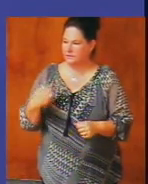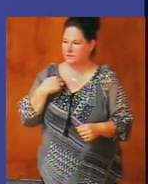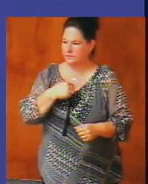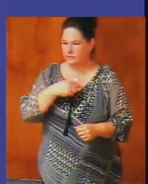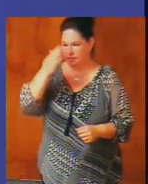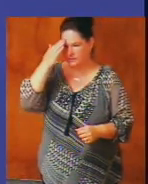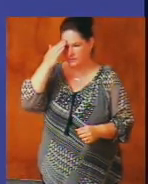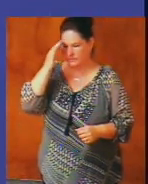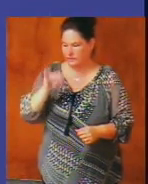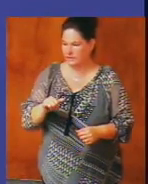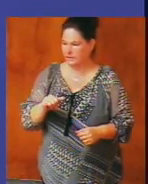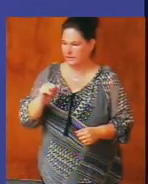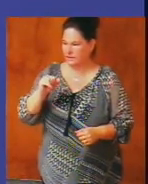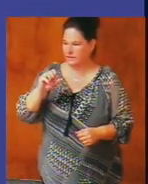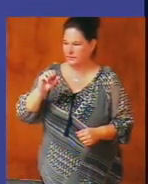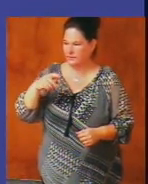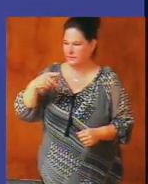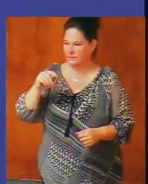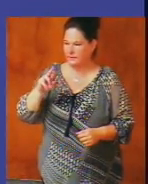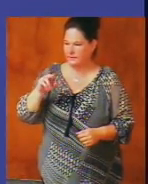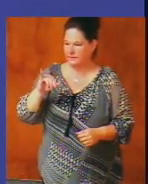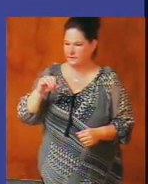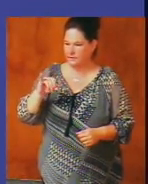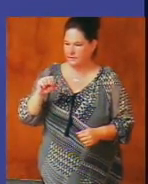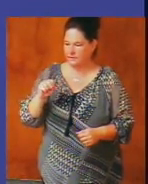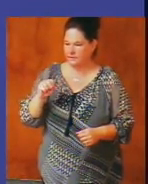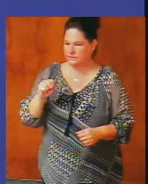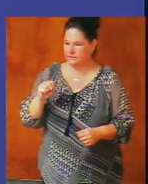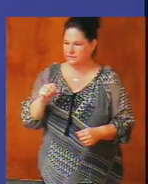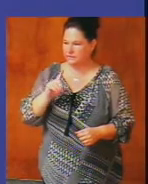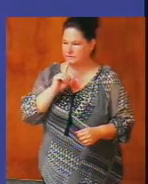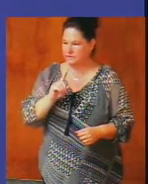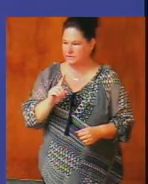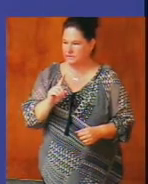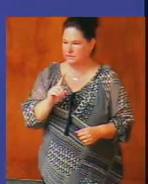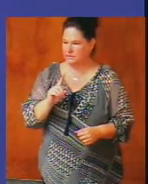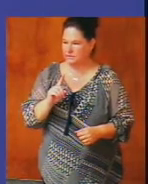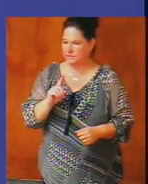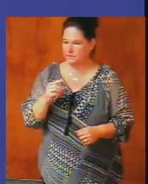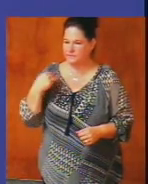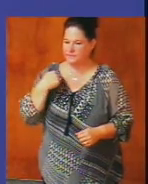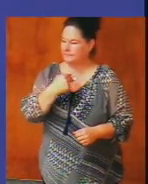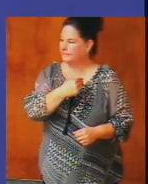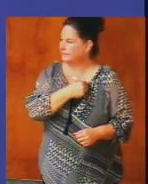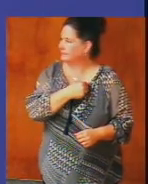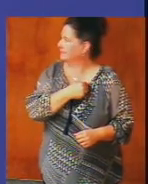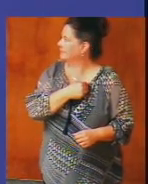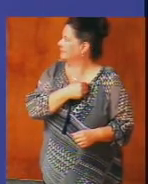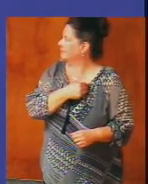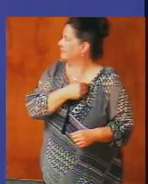We know that Epaphras is a member.